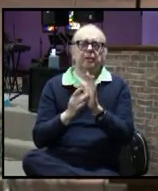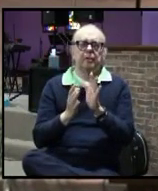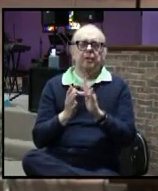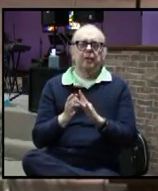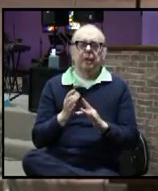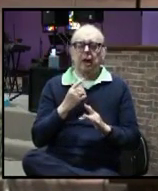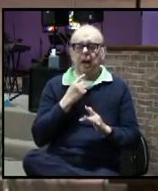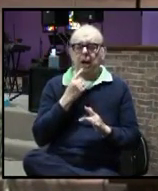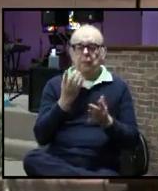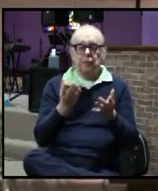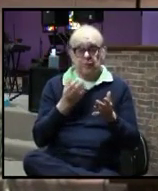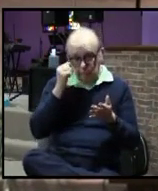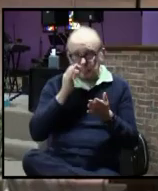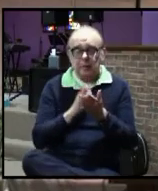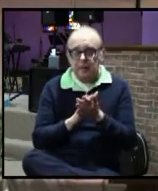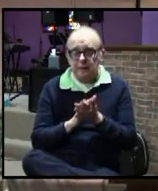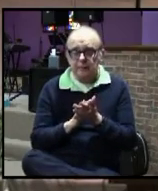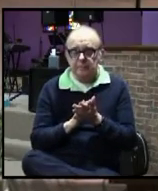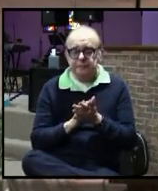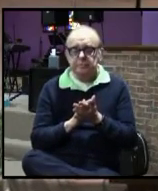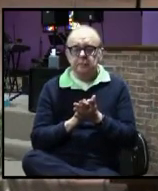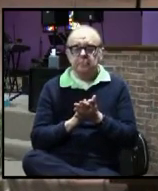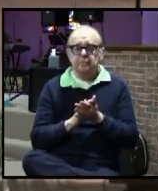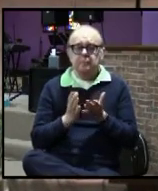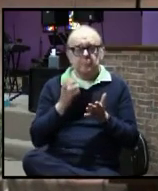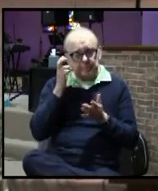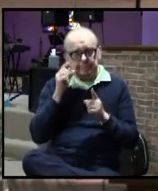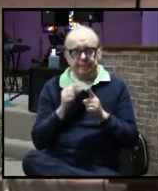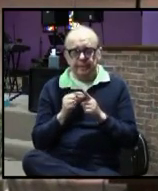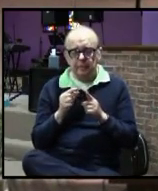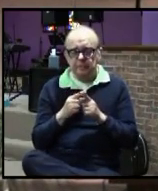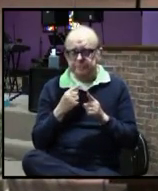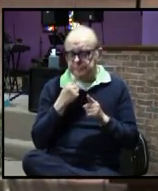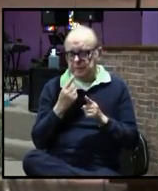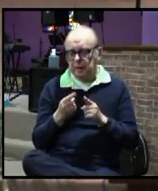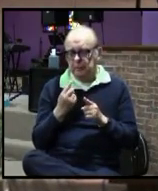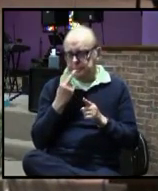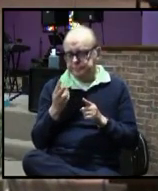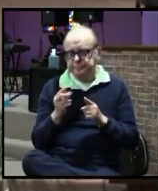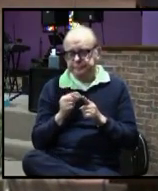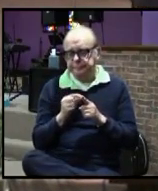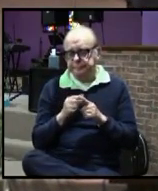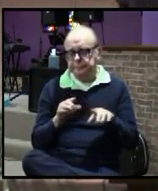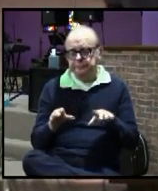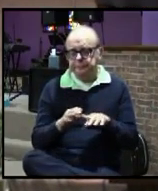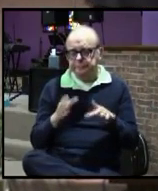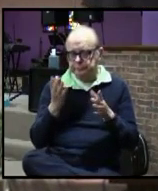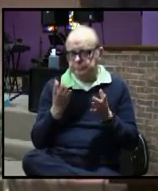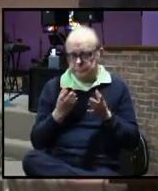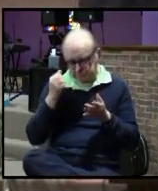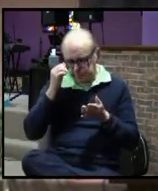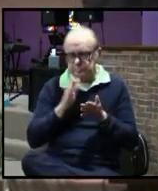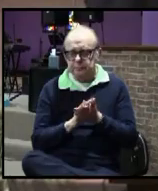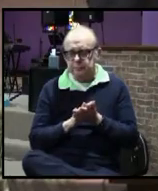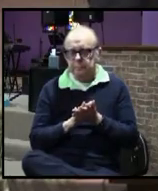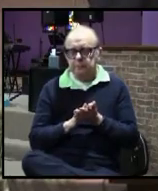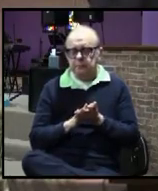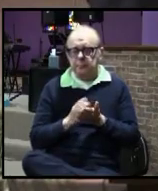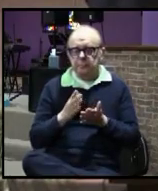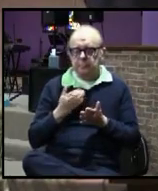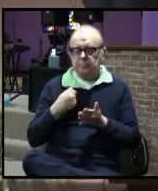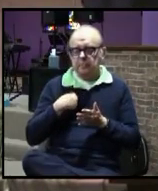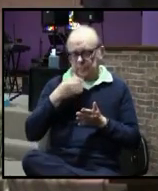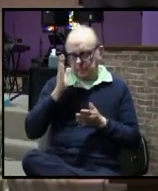And Jesus says, I want you to believe. I want you to hear the words that I'm saying, and I want you to see the work that I'm doing, and I want you to believe, because